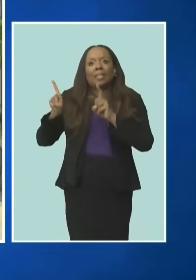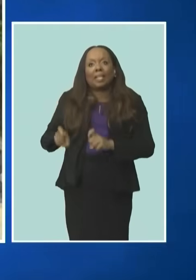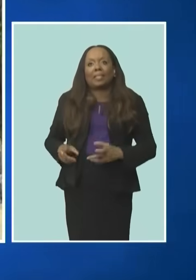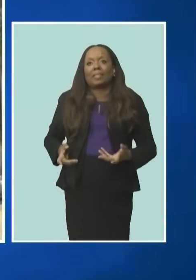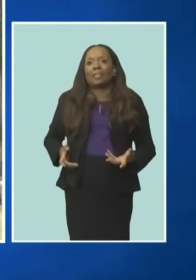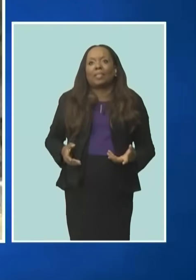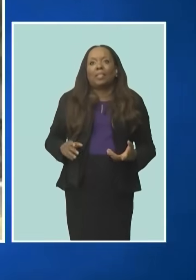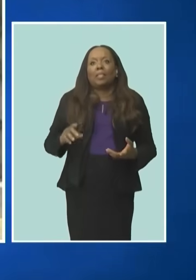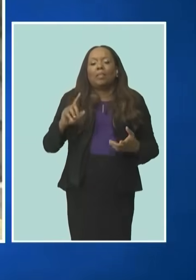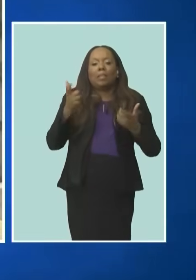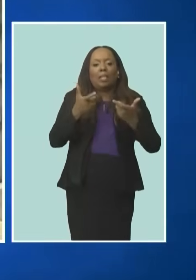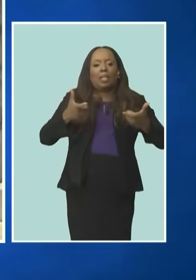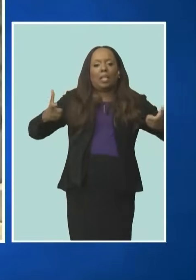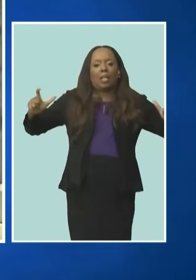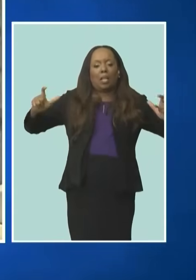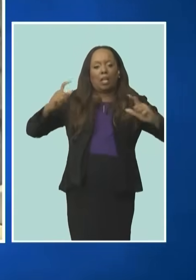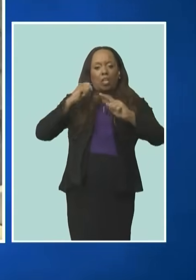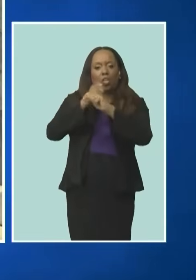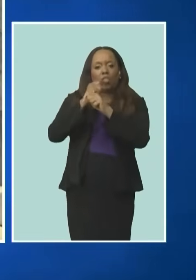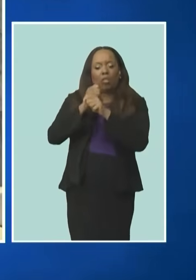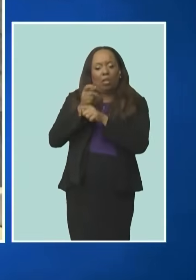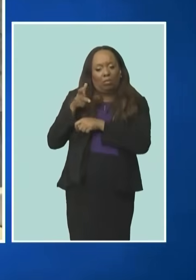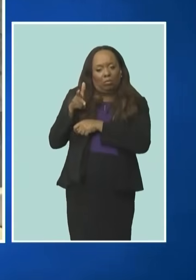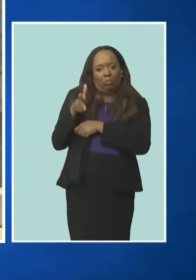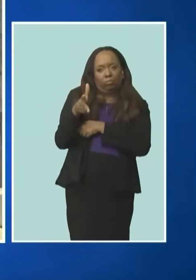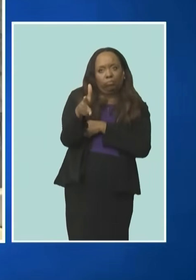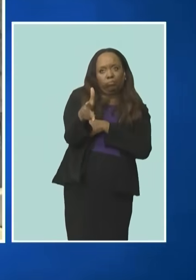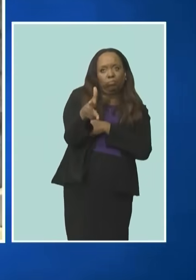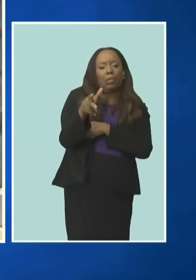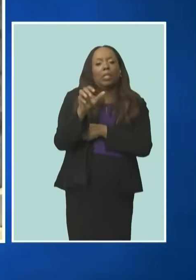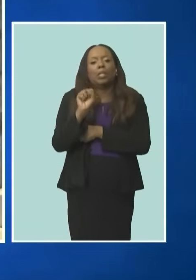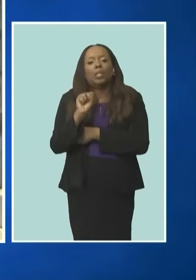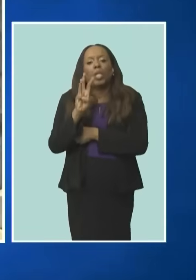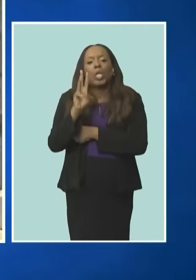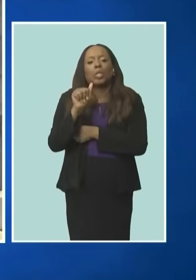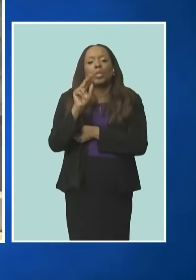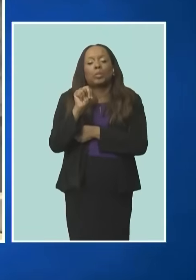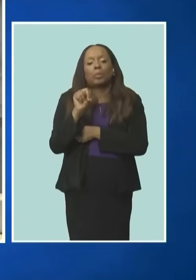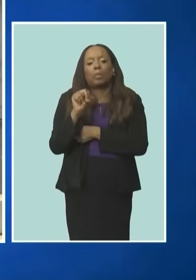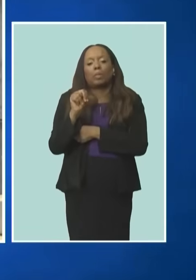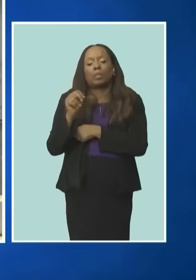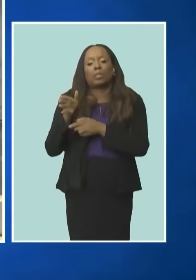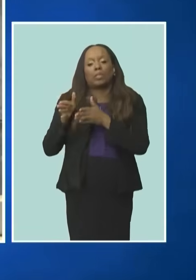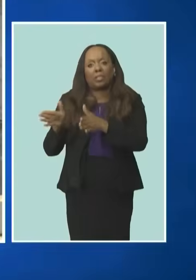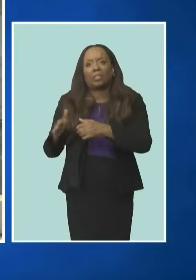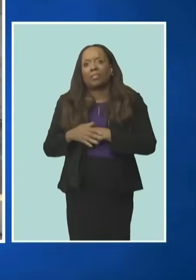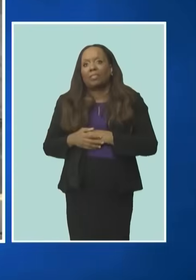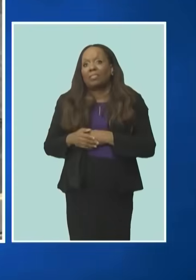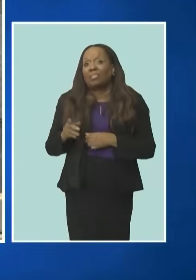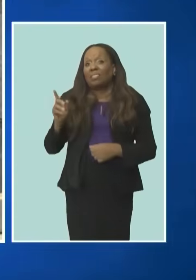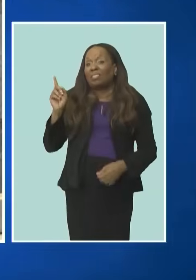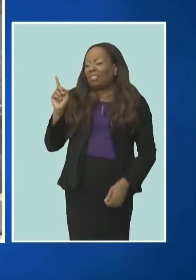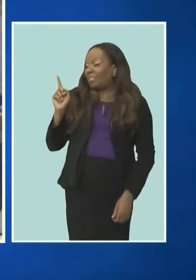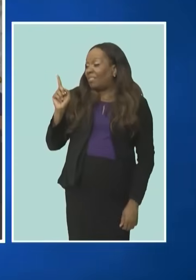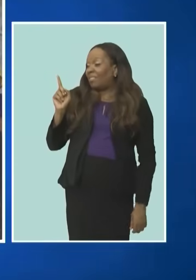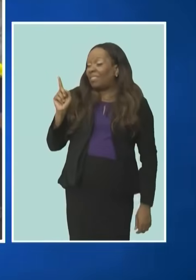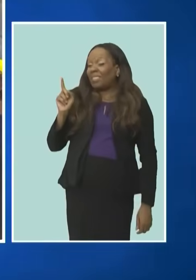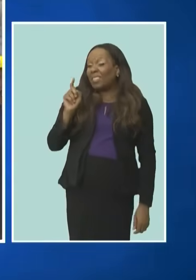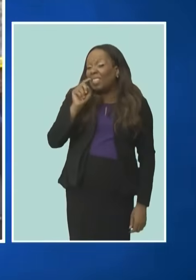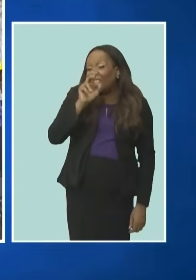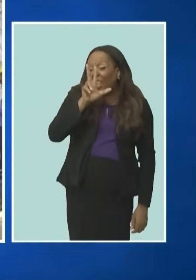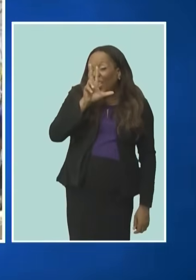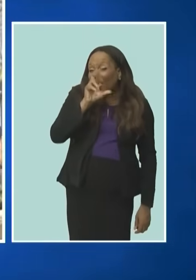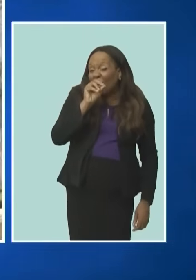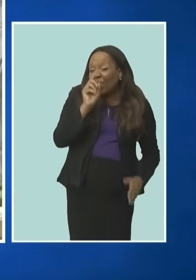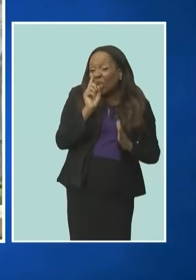our large appliances along Swan Street. It took approximately 30 minutes for the appliance to travel from the junction of Swan